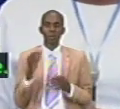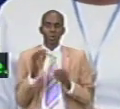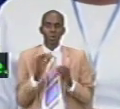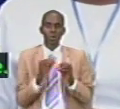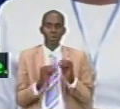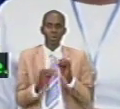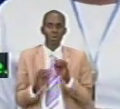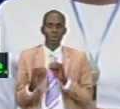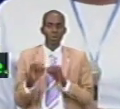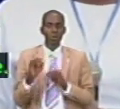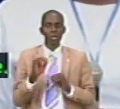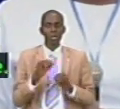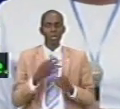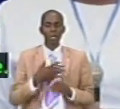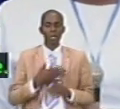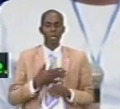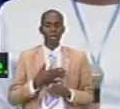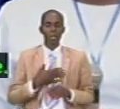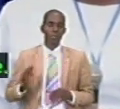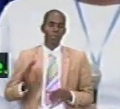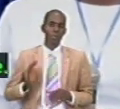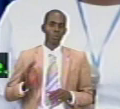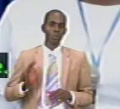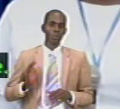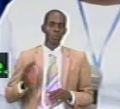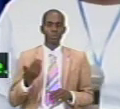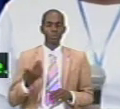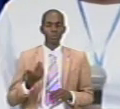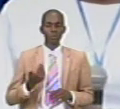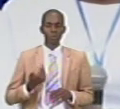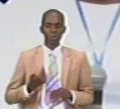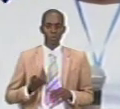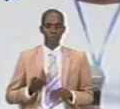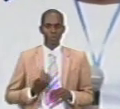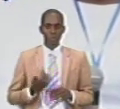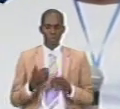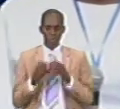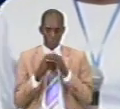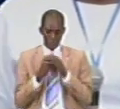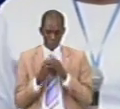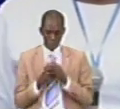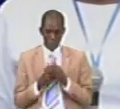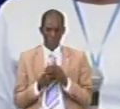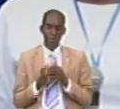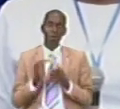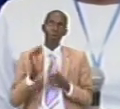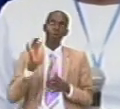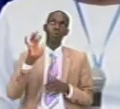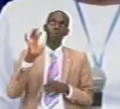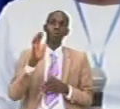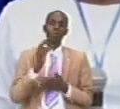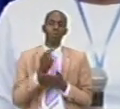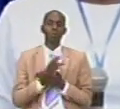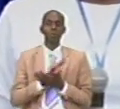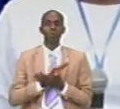oh my soul worship your